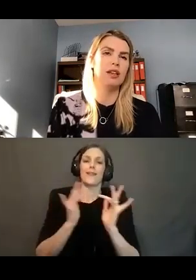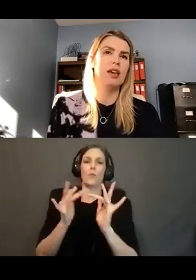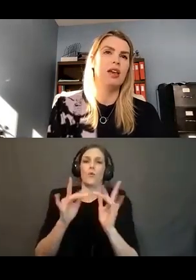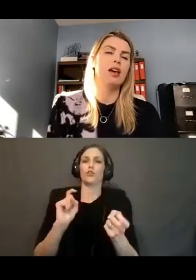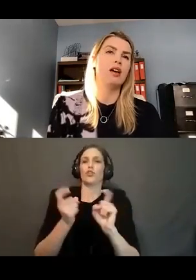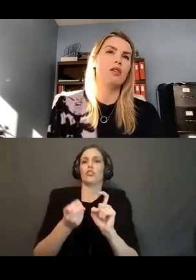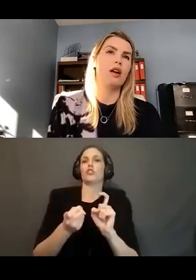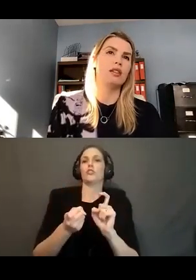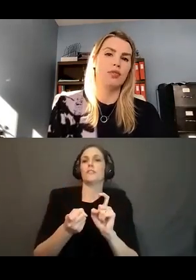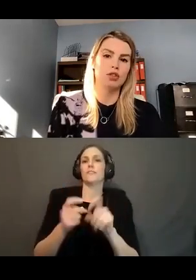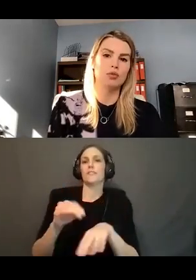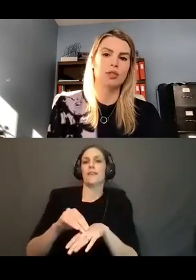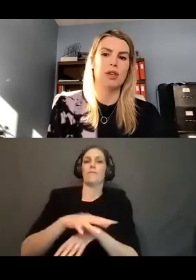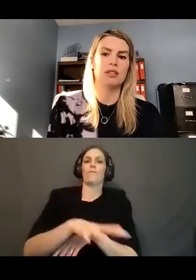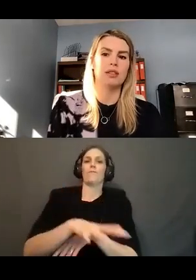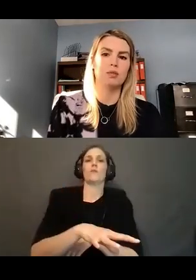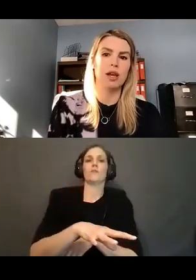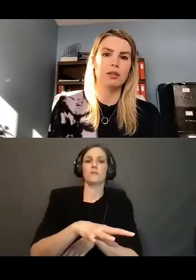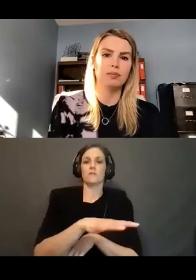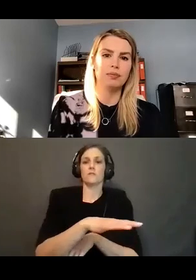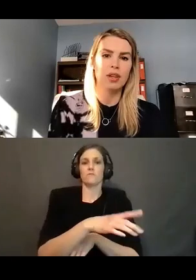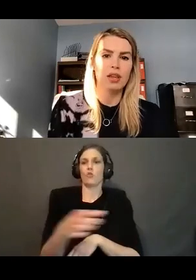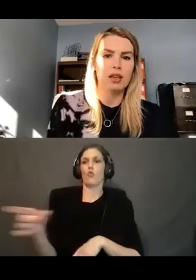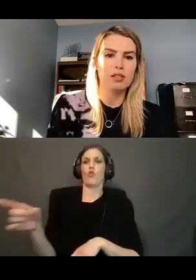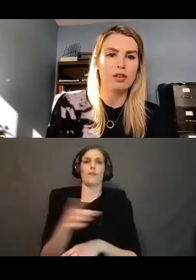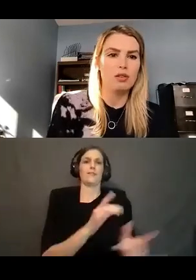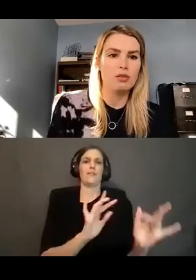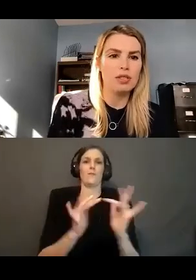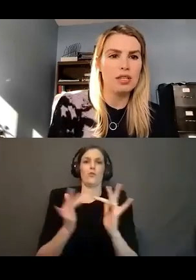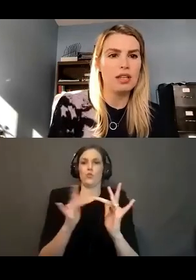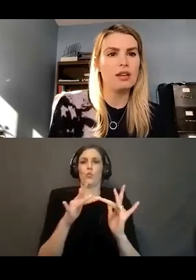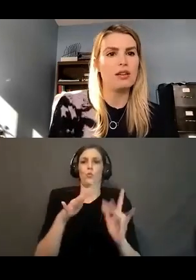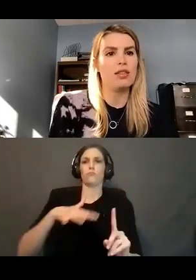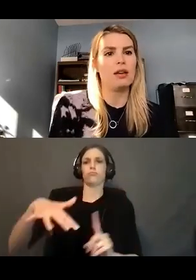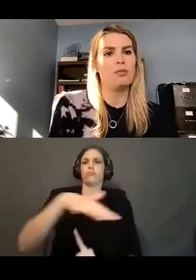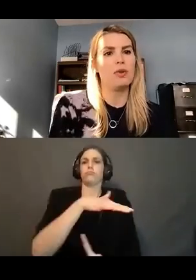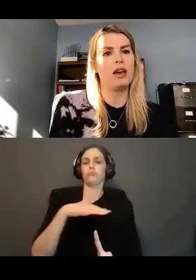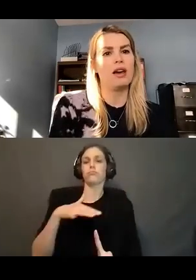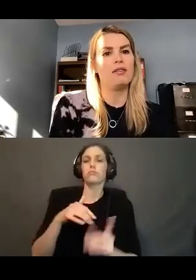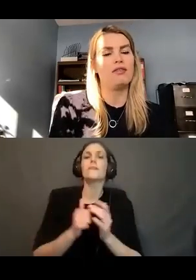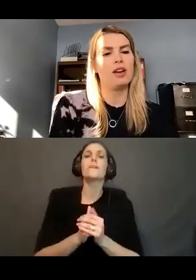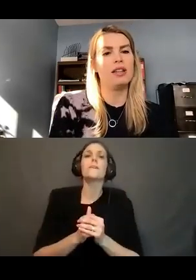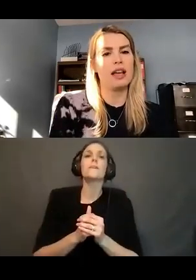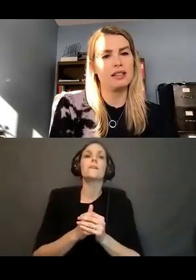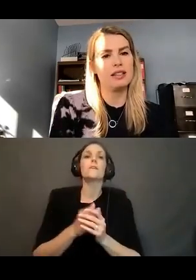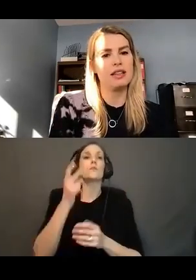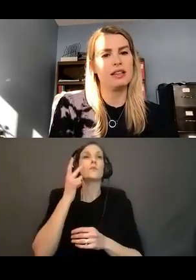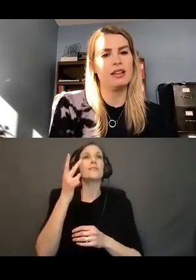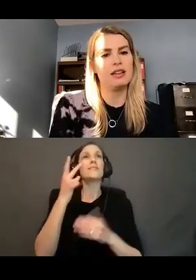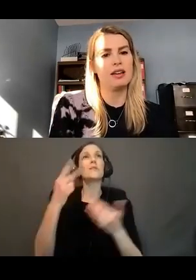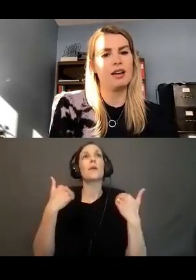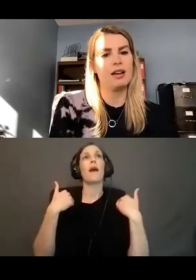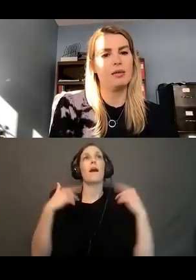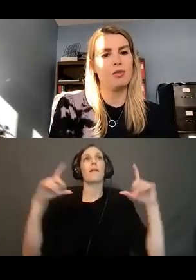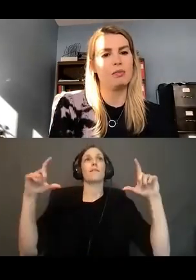influence across virtual space as well. And so you can see here that we have a